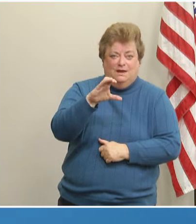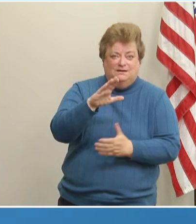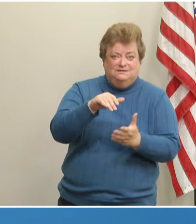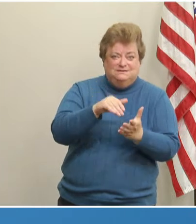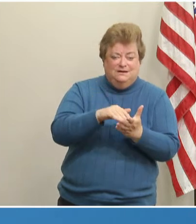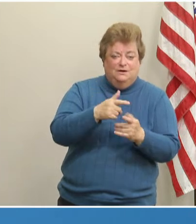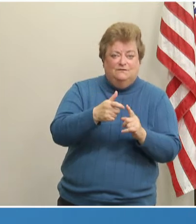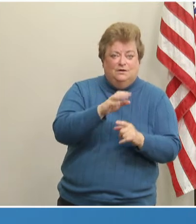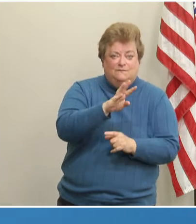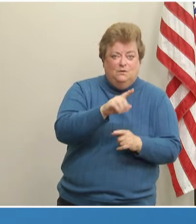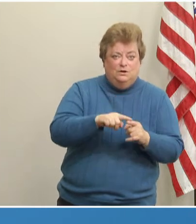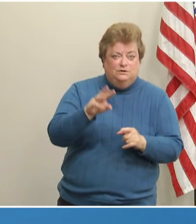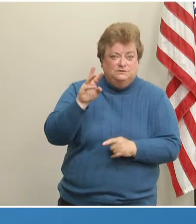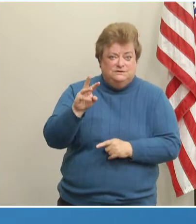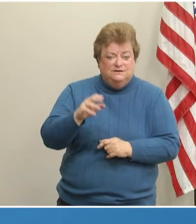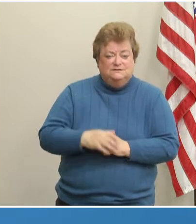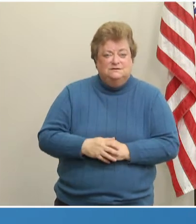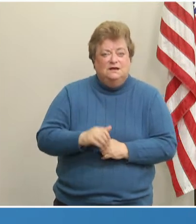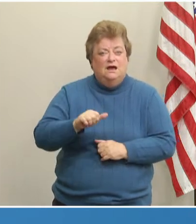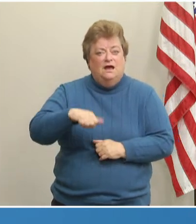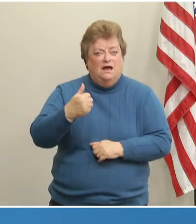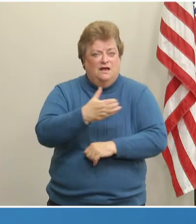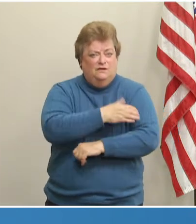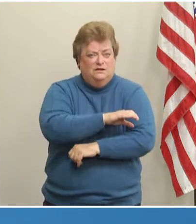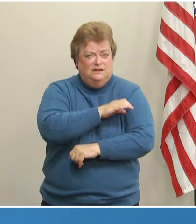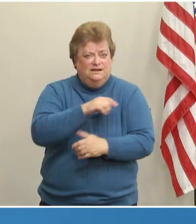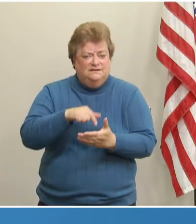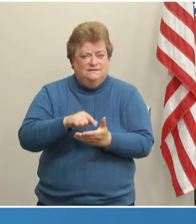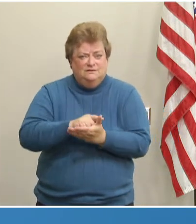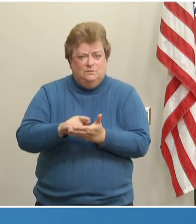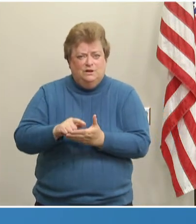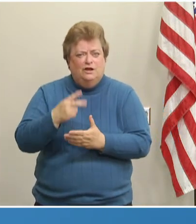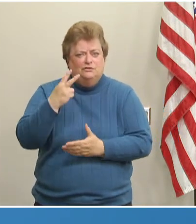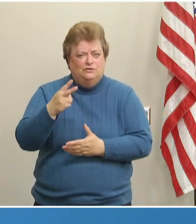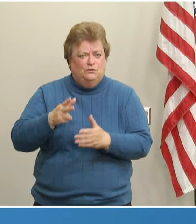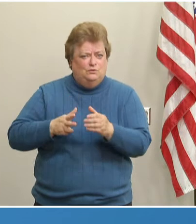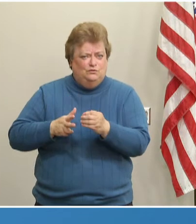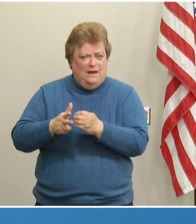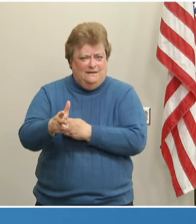to 6. The other clinics this week are 2 drive-through